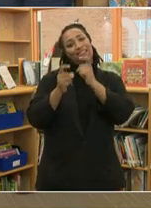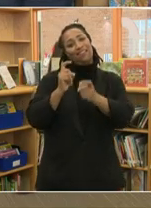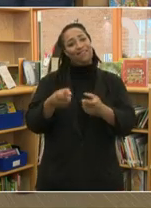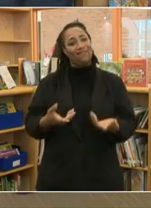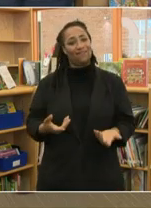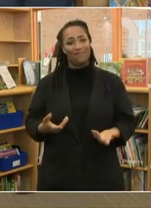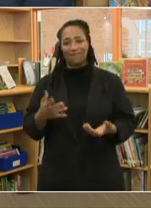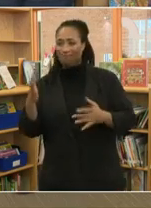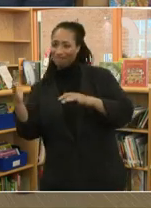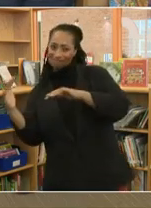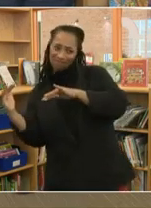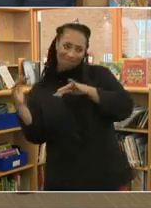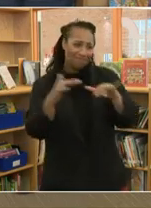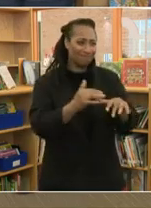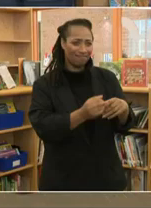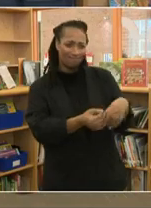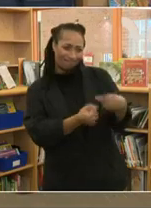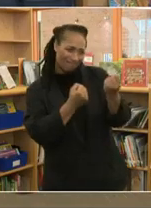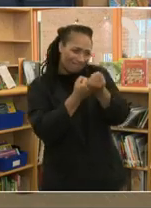most excited about.